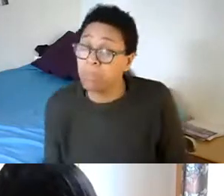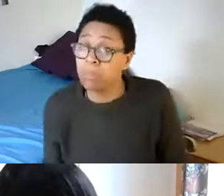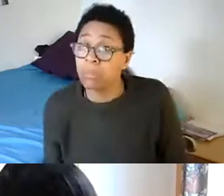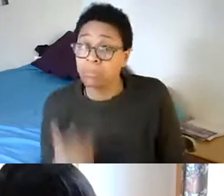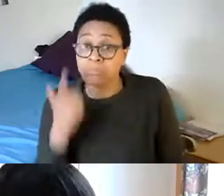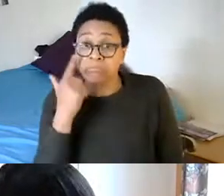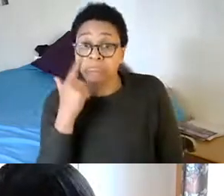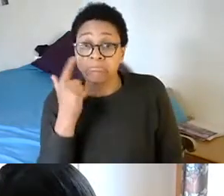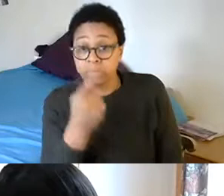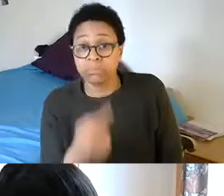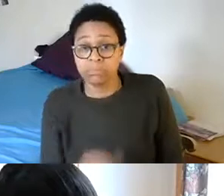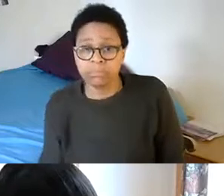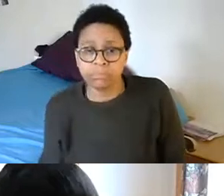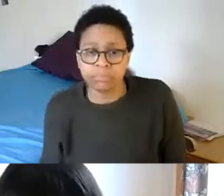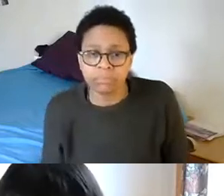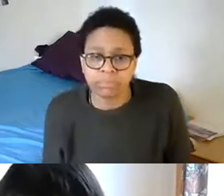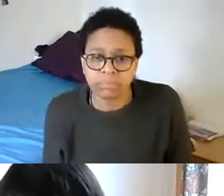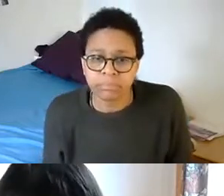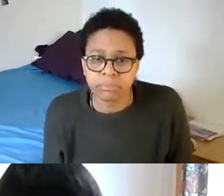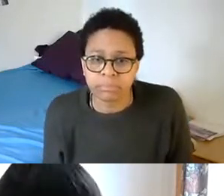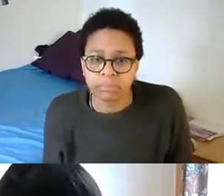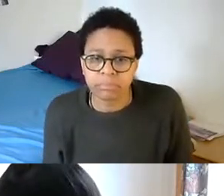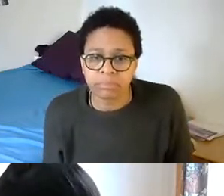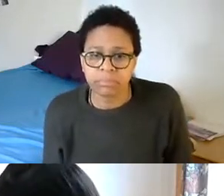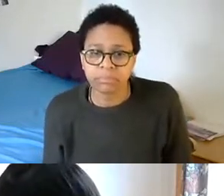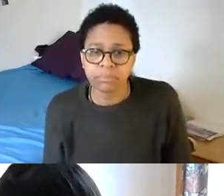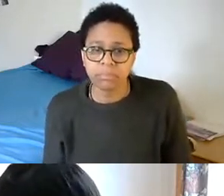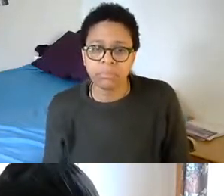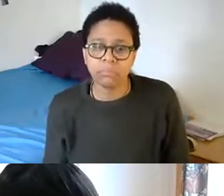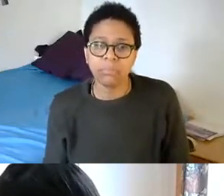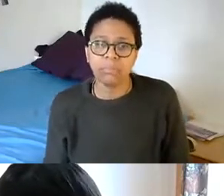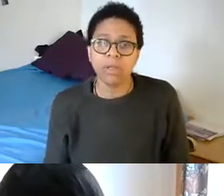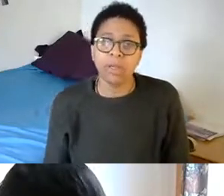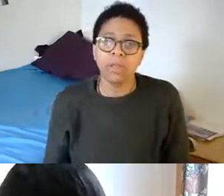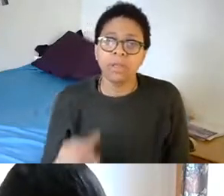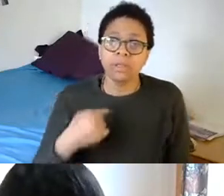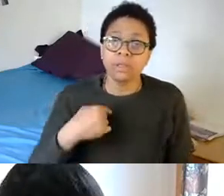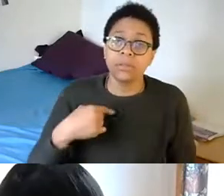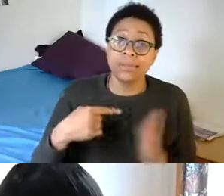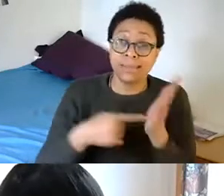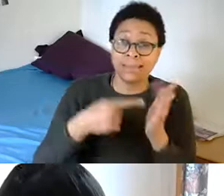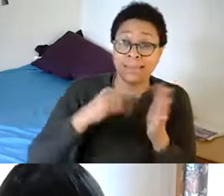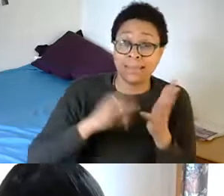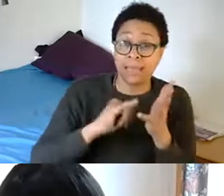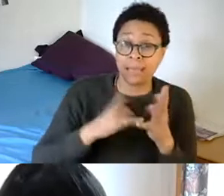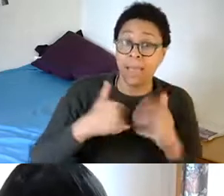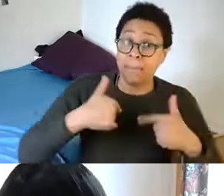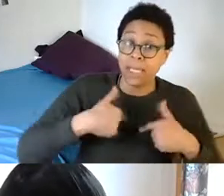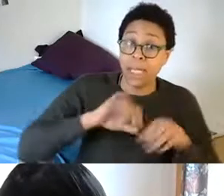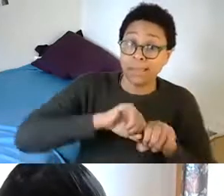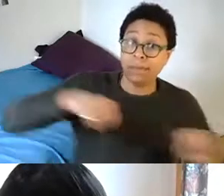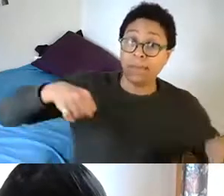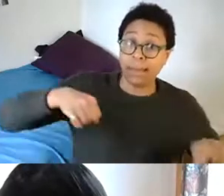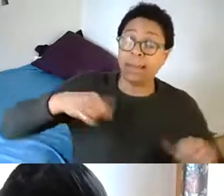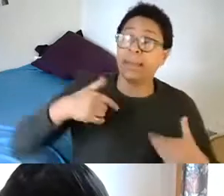which is similar to that, kind of beautifully the one that I did, as part of my degree show, we all had